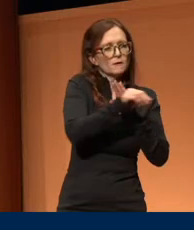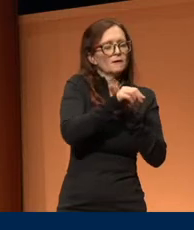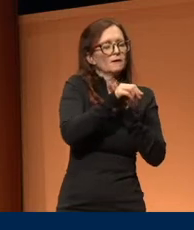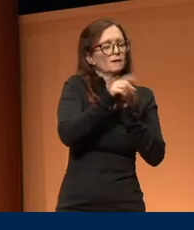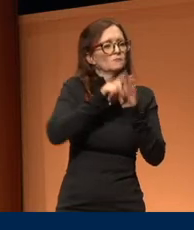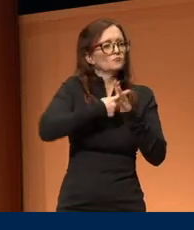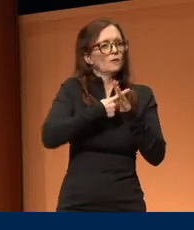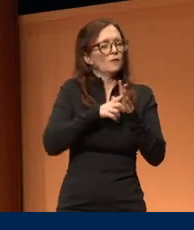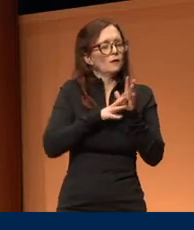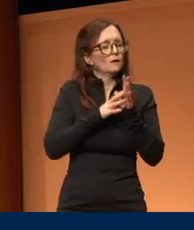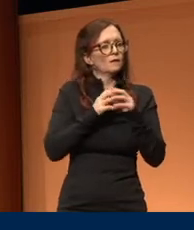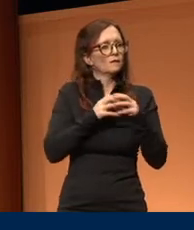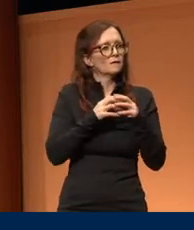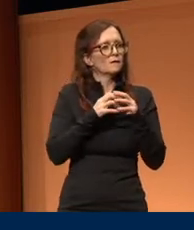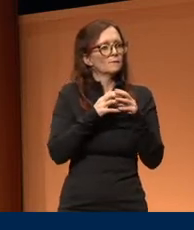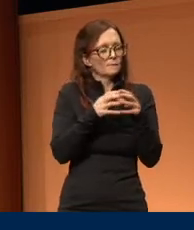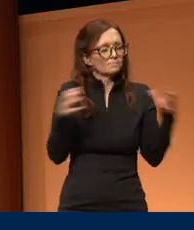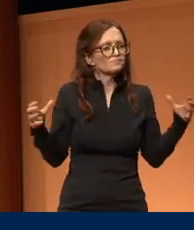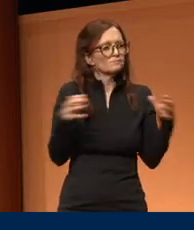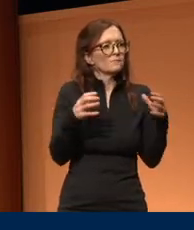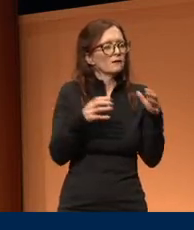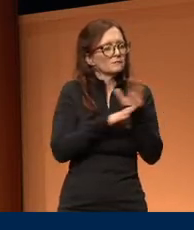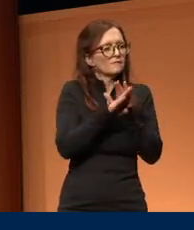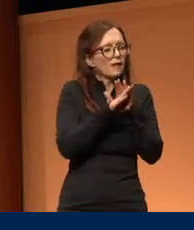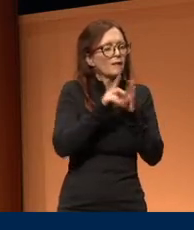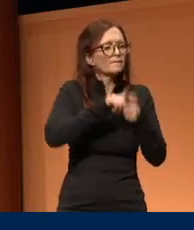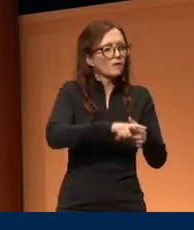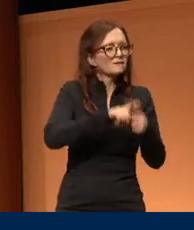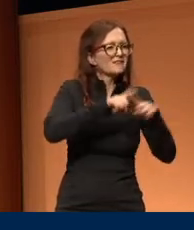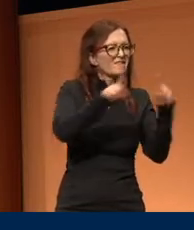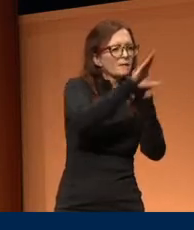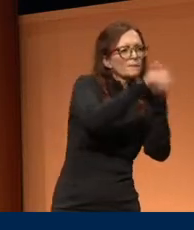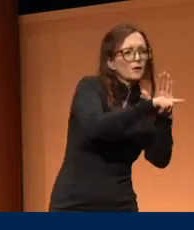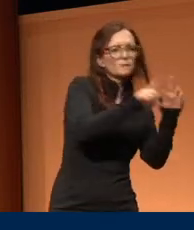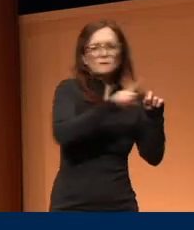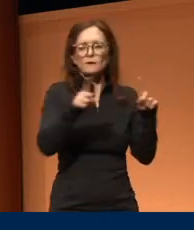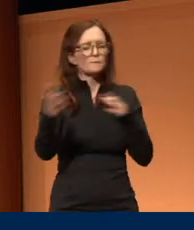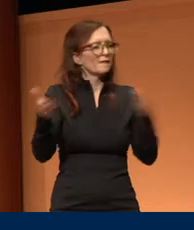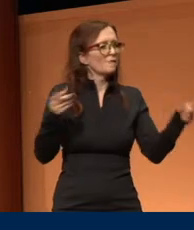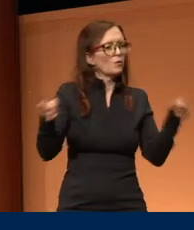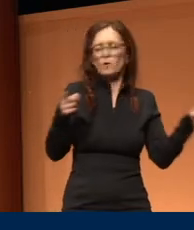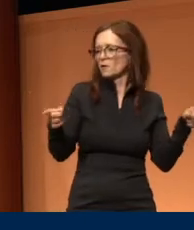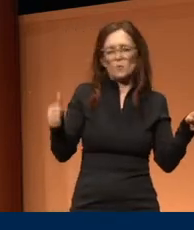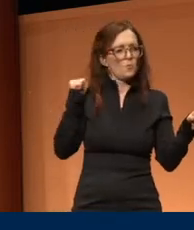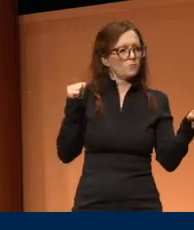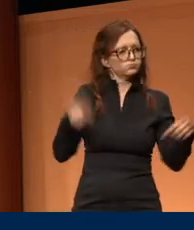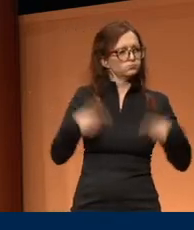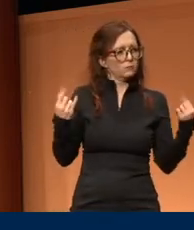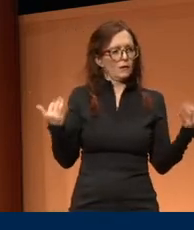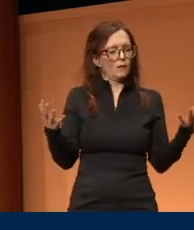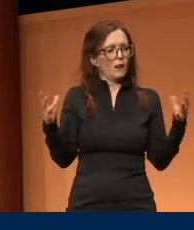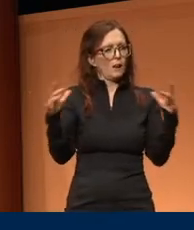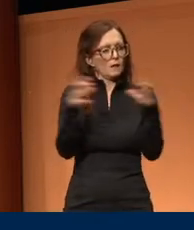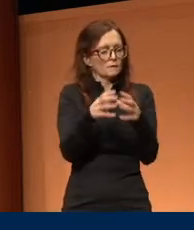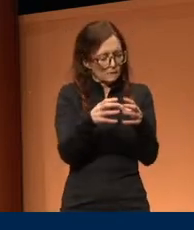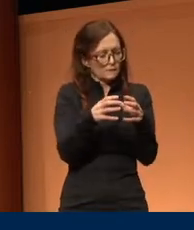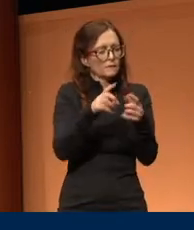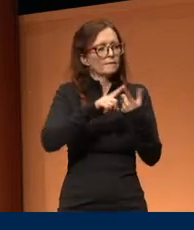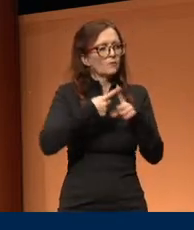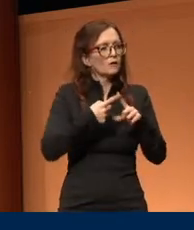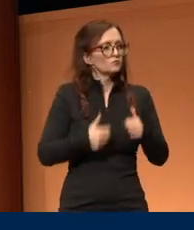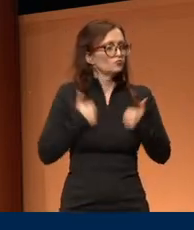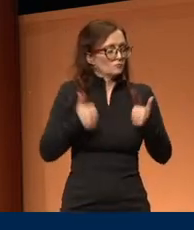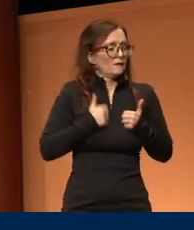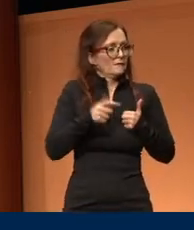bloom between people from very different backgrounds who might not have been so easily inclined to have a conversation with one another. The friendship survived